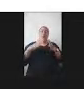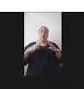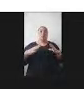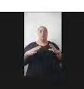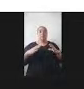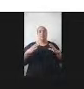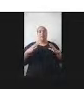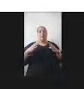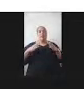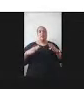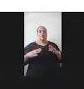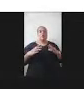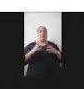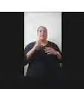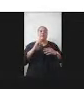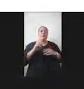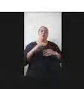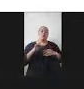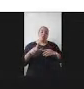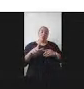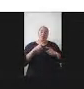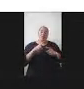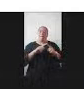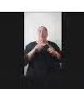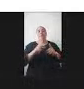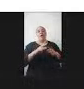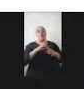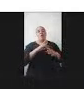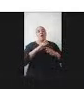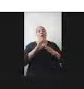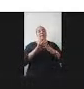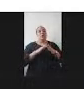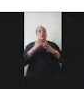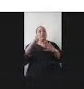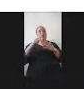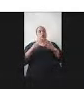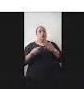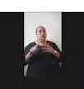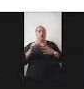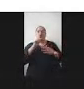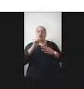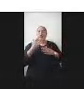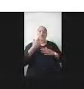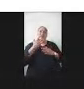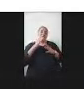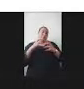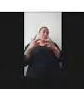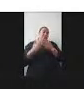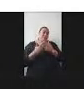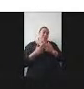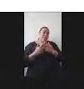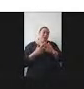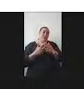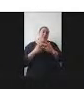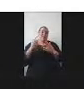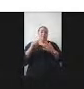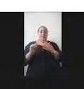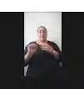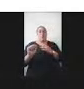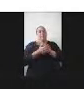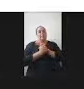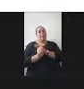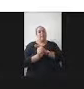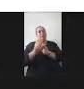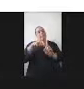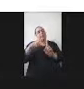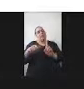to the probity checks that was not favorable in terms of the potential candidates that